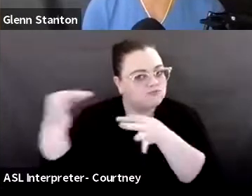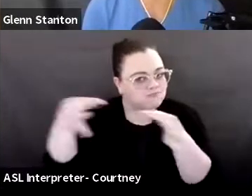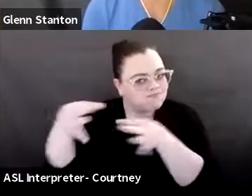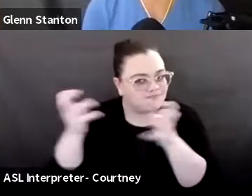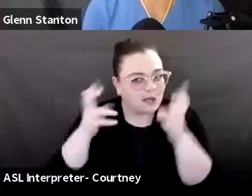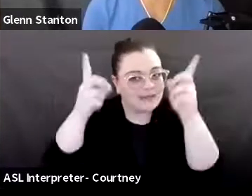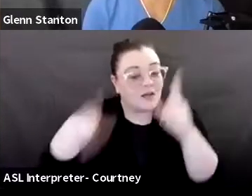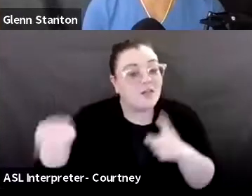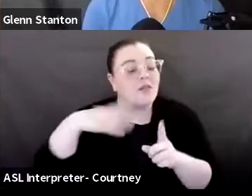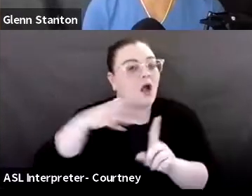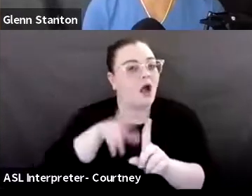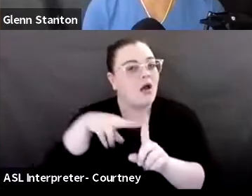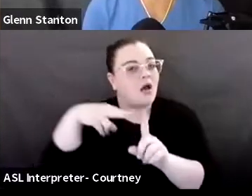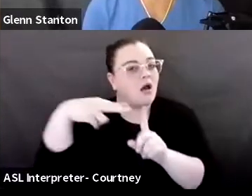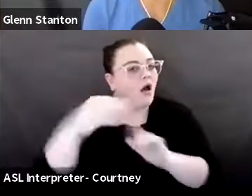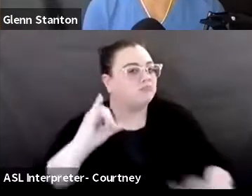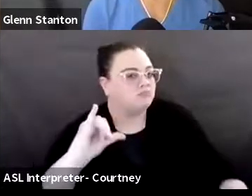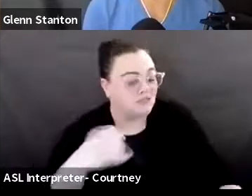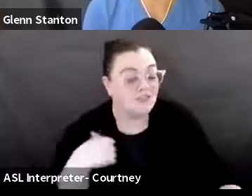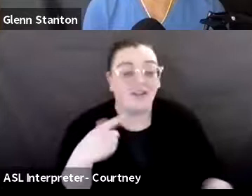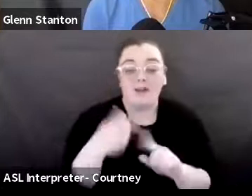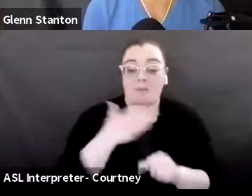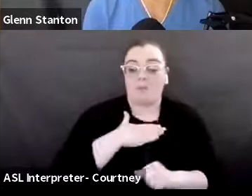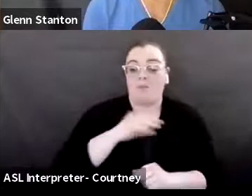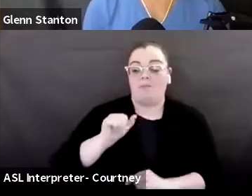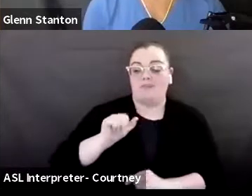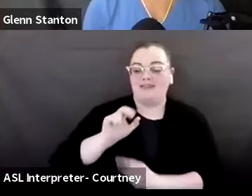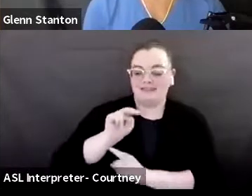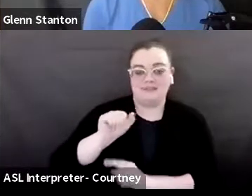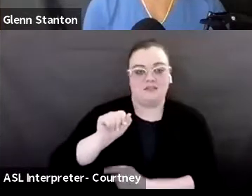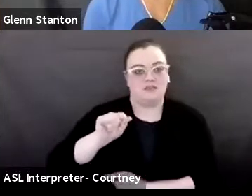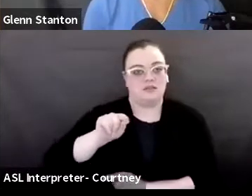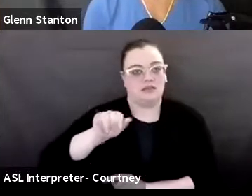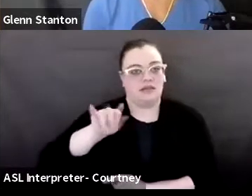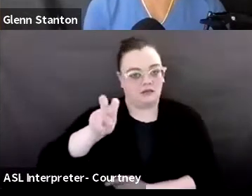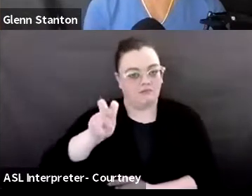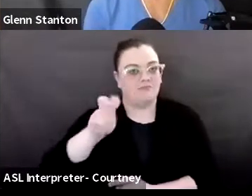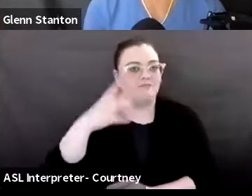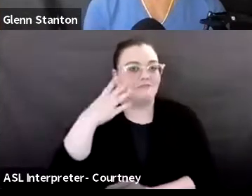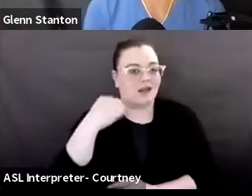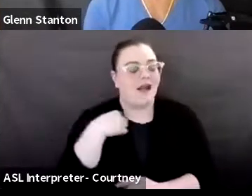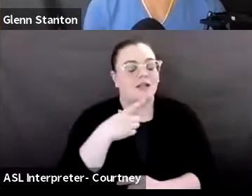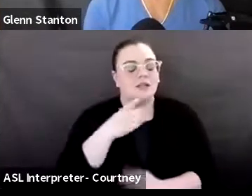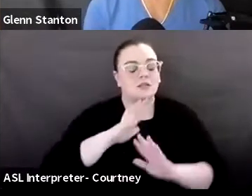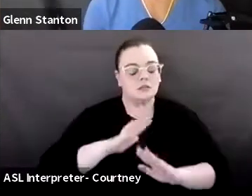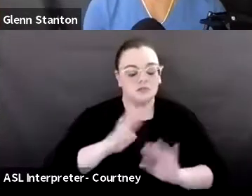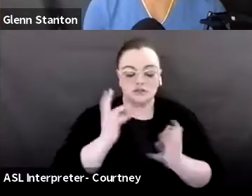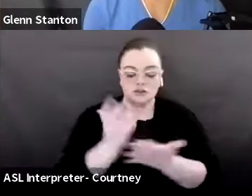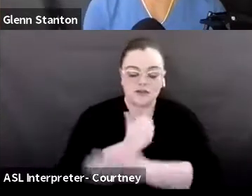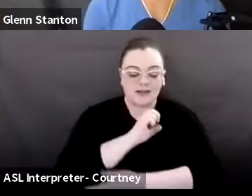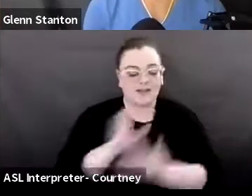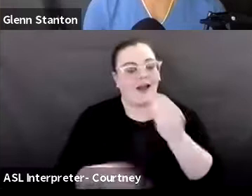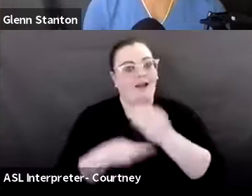think, like, from the Native experience, I always just say, Kalani, take the extra energy, because this is an opportunity. And